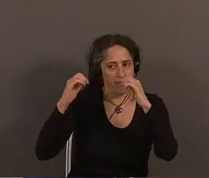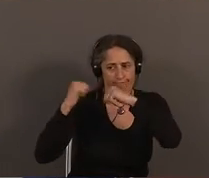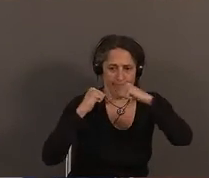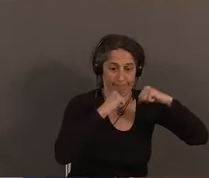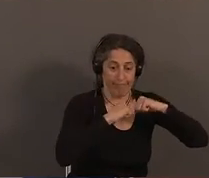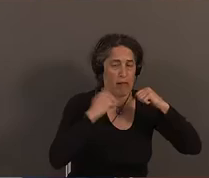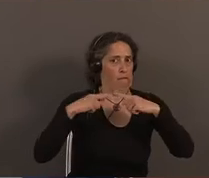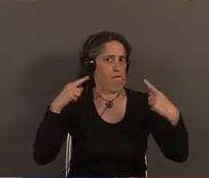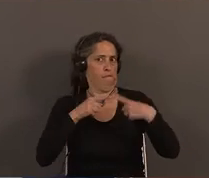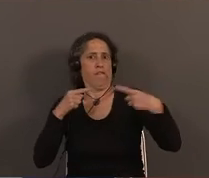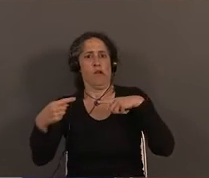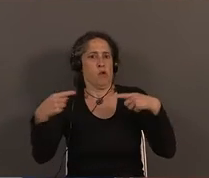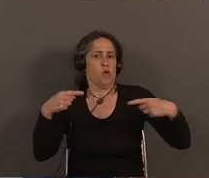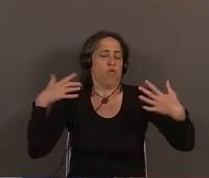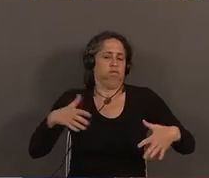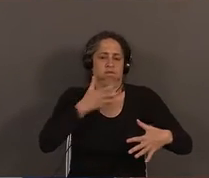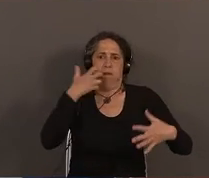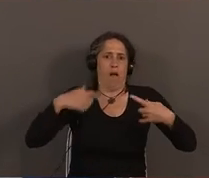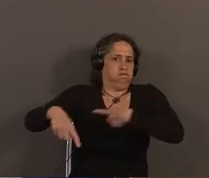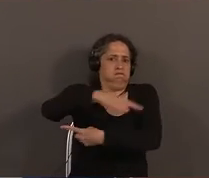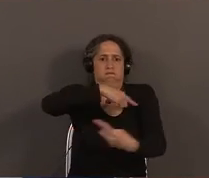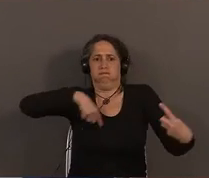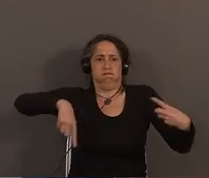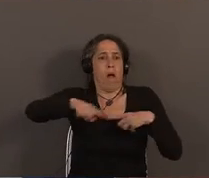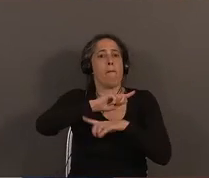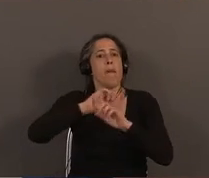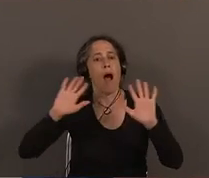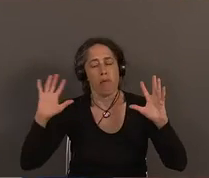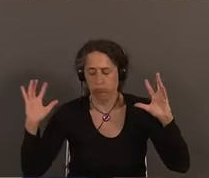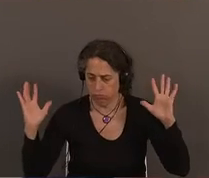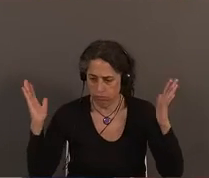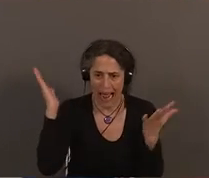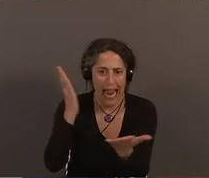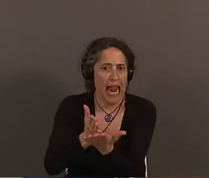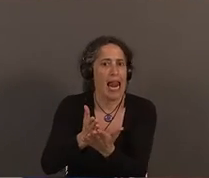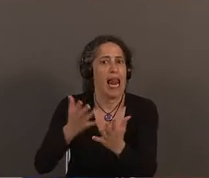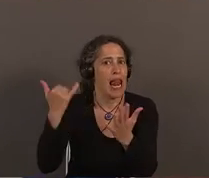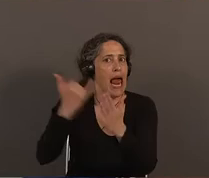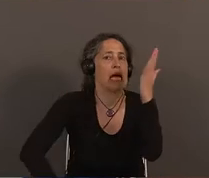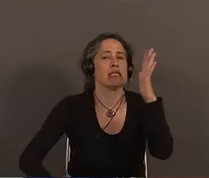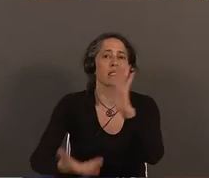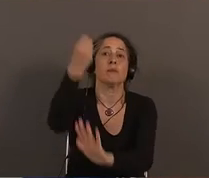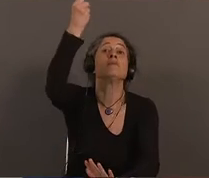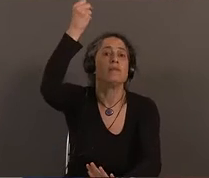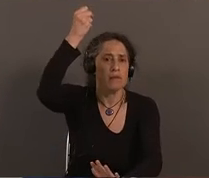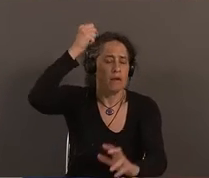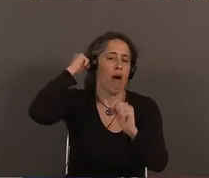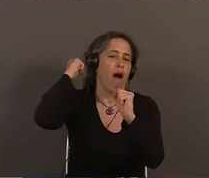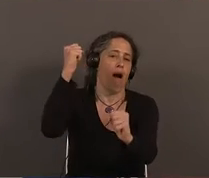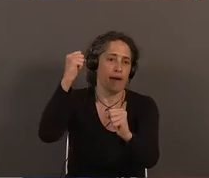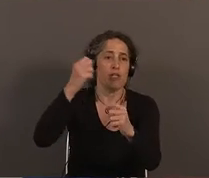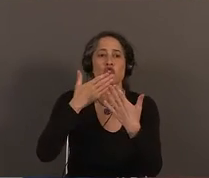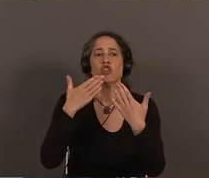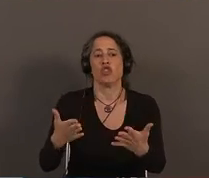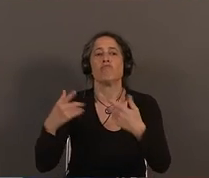good negotiator partner. And then on the parliament side, it was strong will to push this through. And we got it. I would call